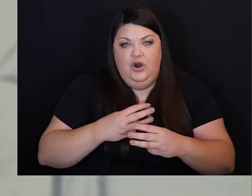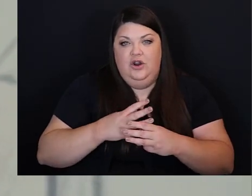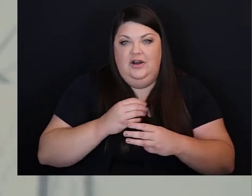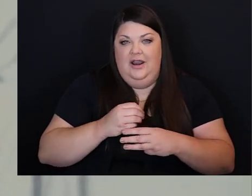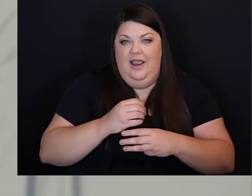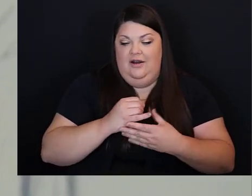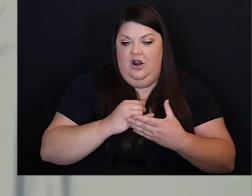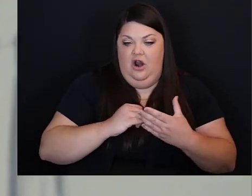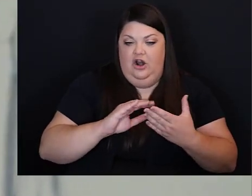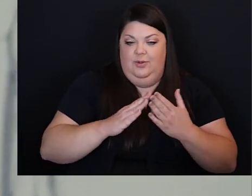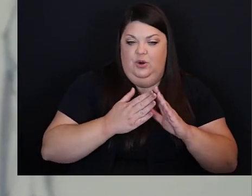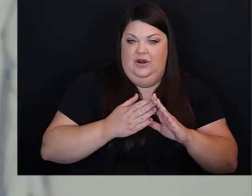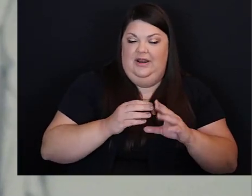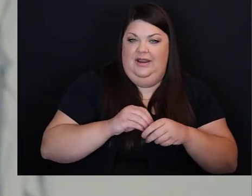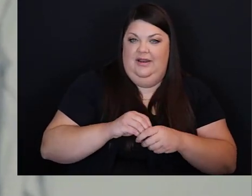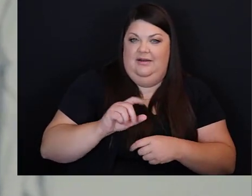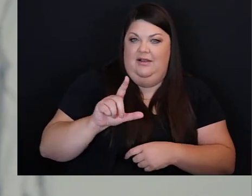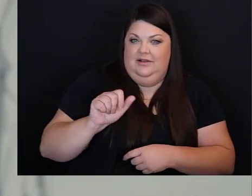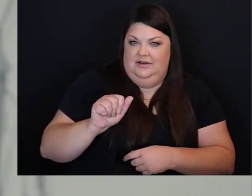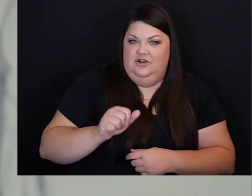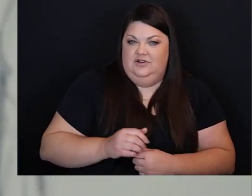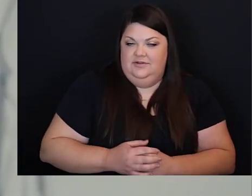art community in Los Angeles